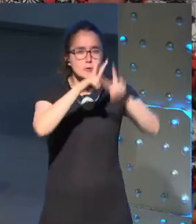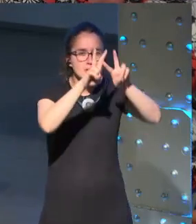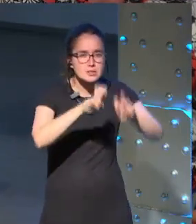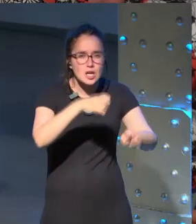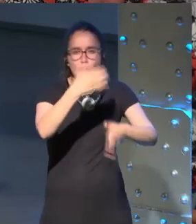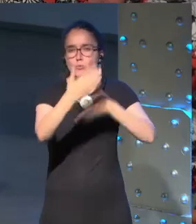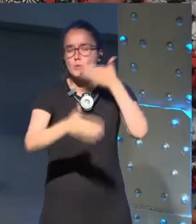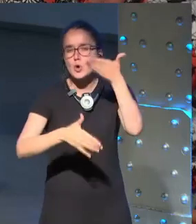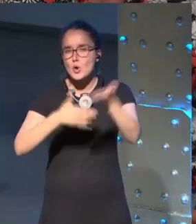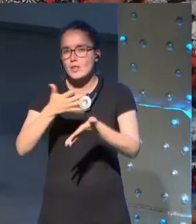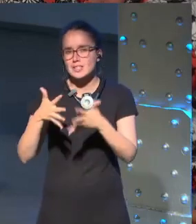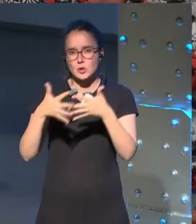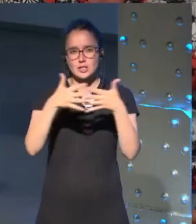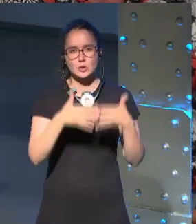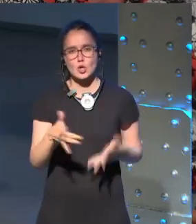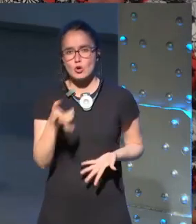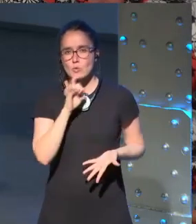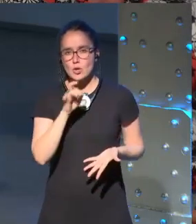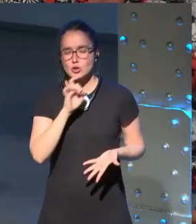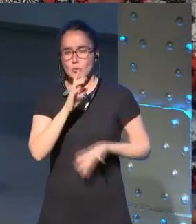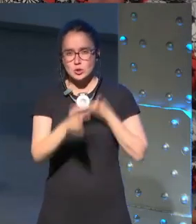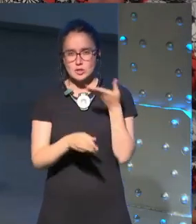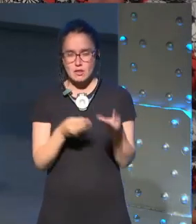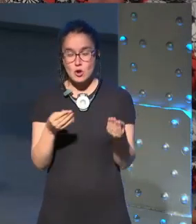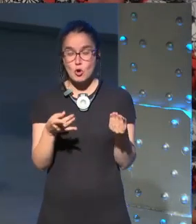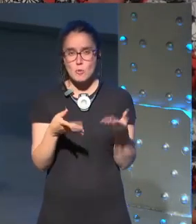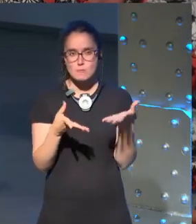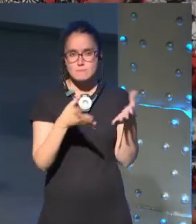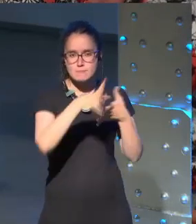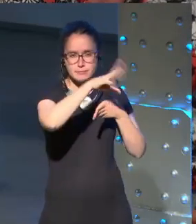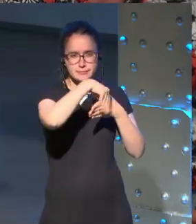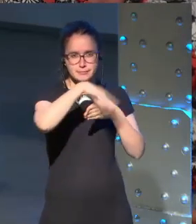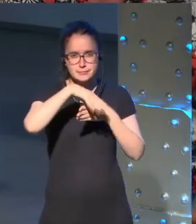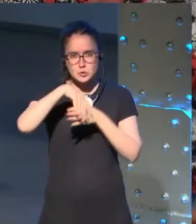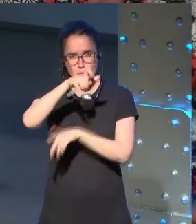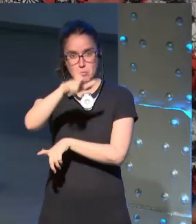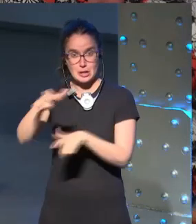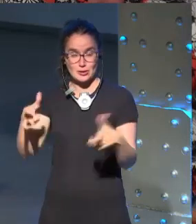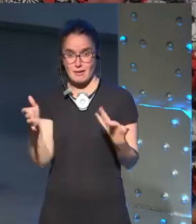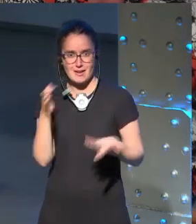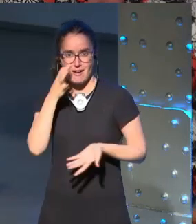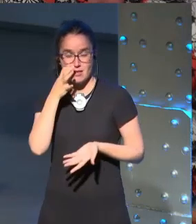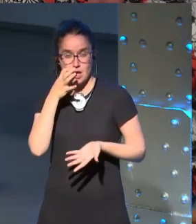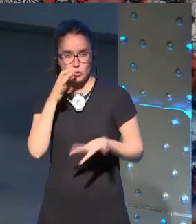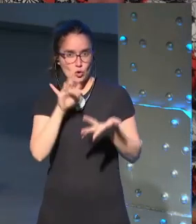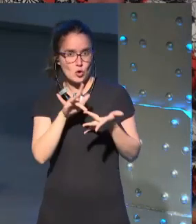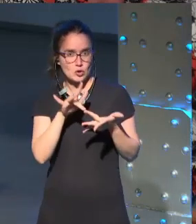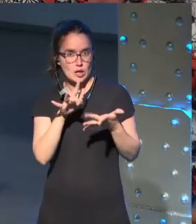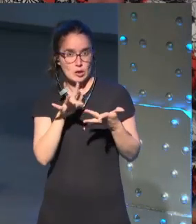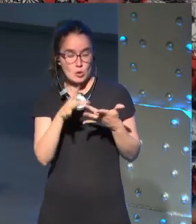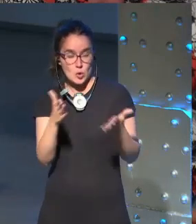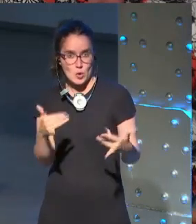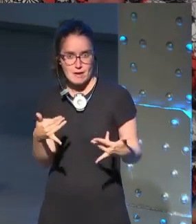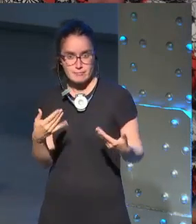credible. I mean, how do you research on that? How do you investigate on that? How is that process? How do you document everything?